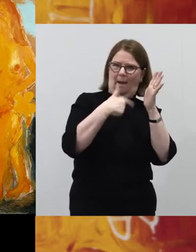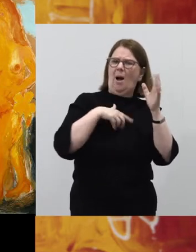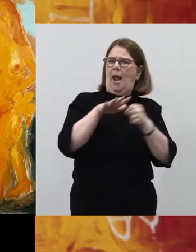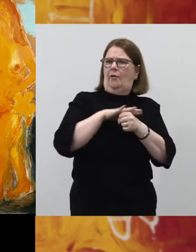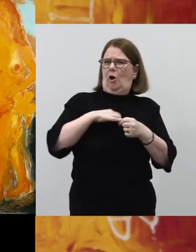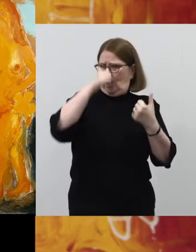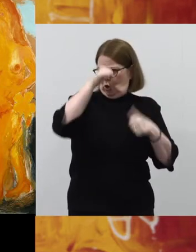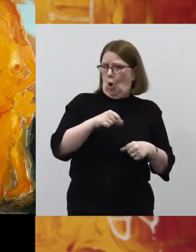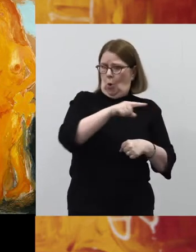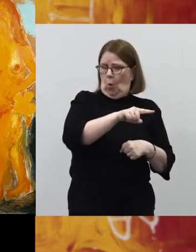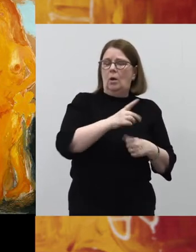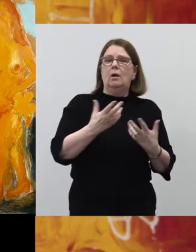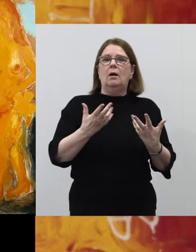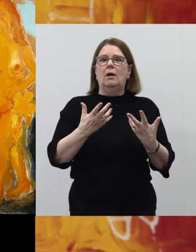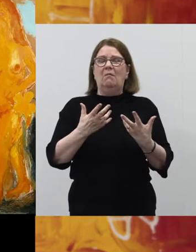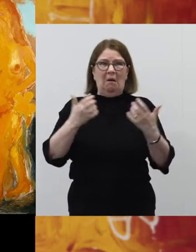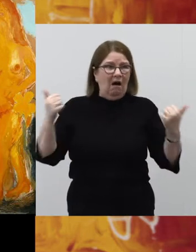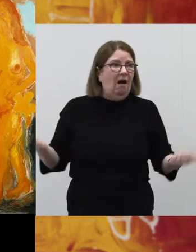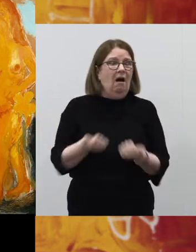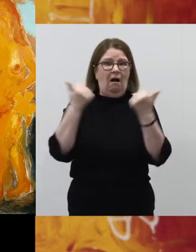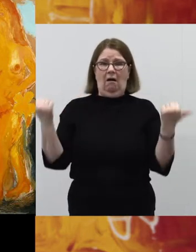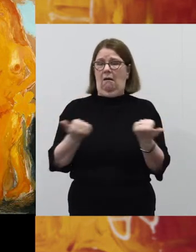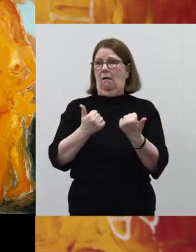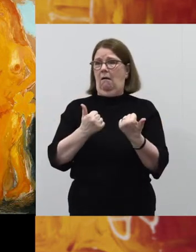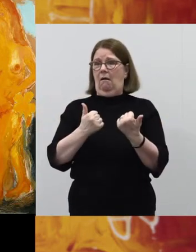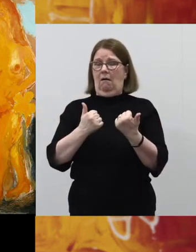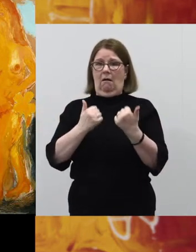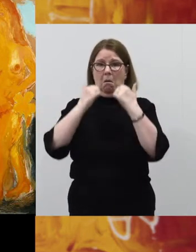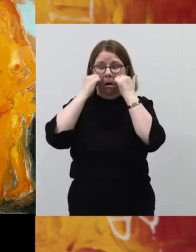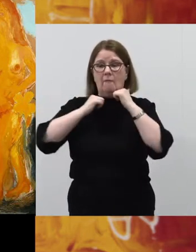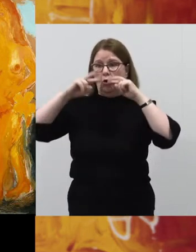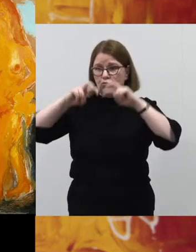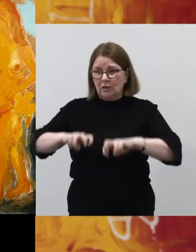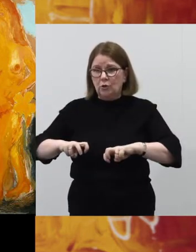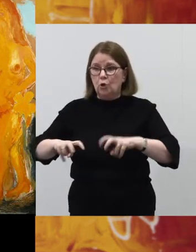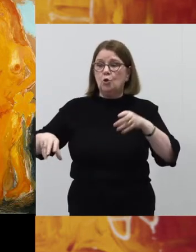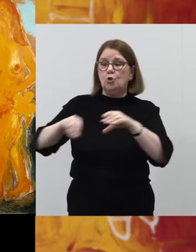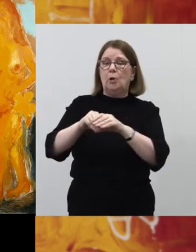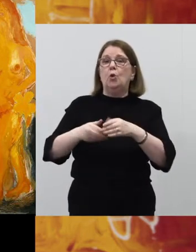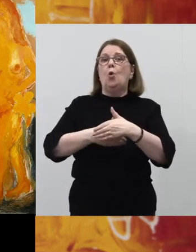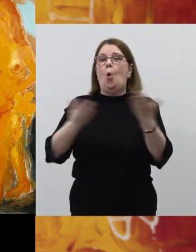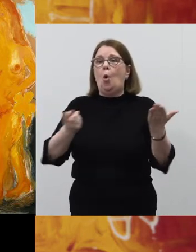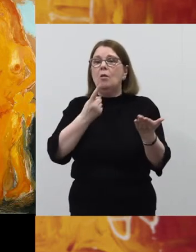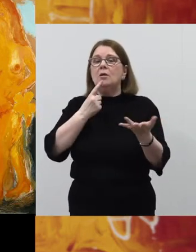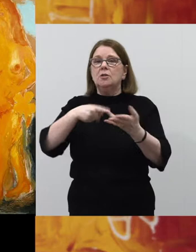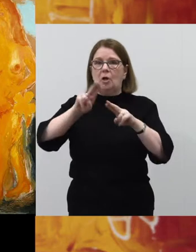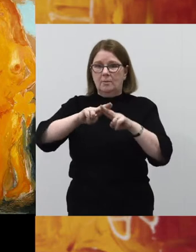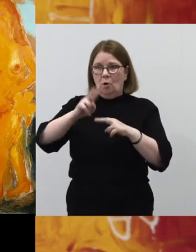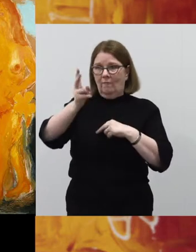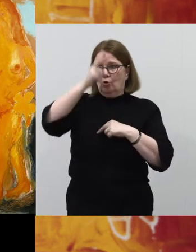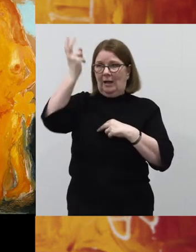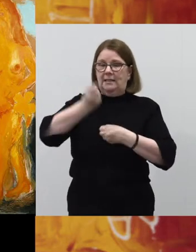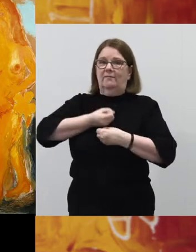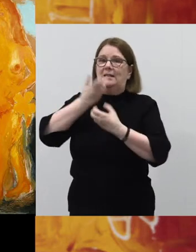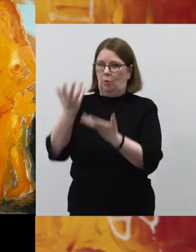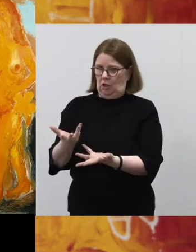beings to actively promote the arts as one of the ways in which our community can live happier, more complete, and